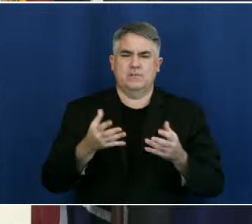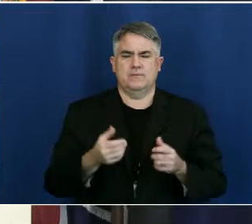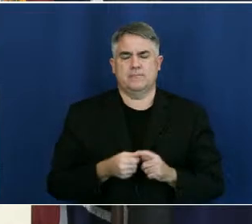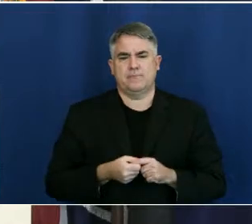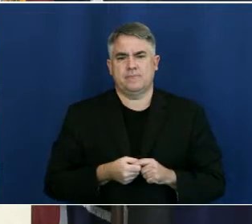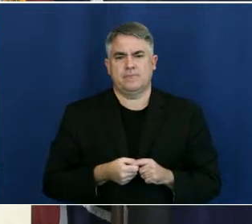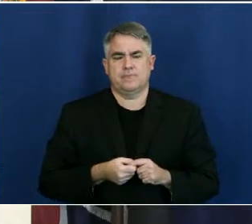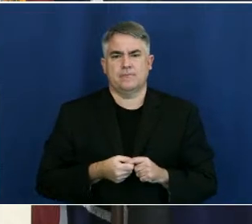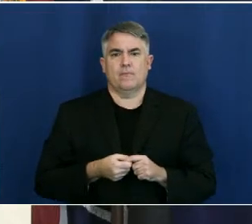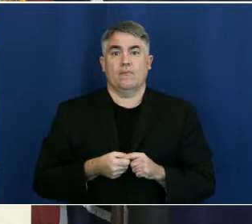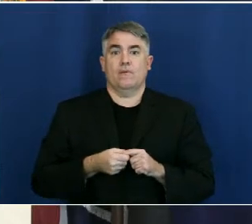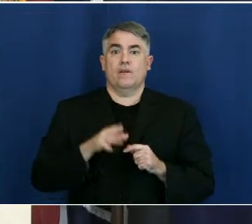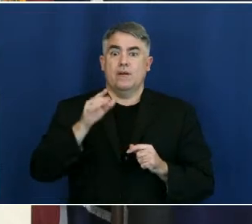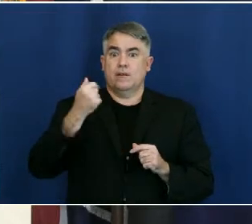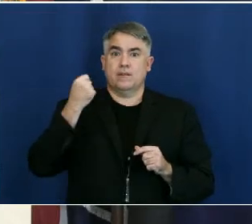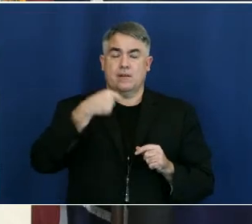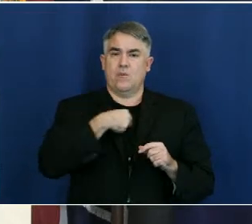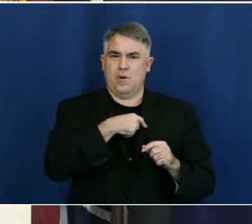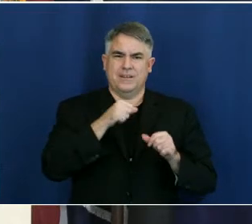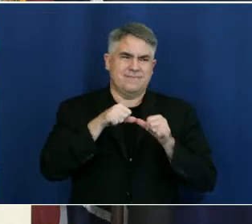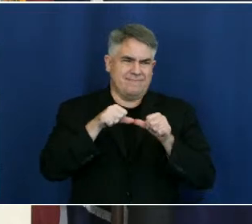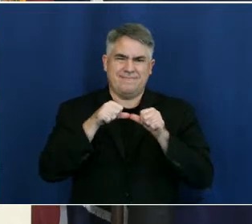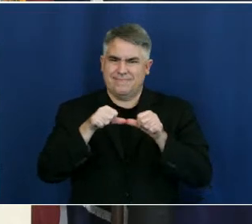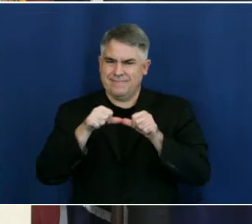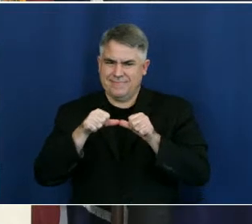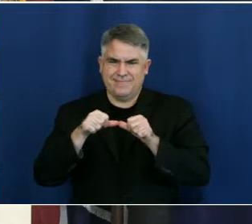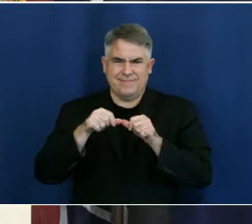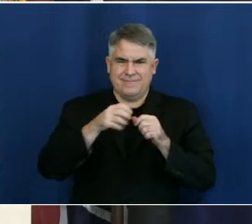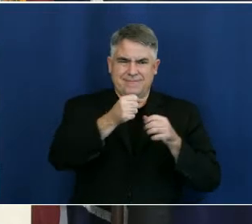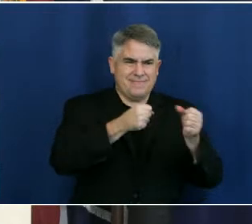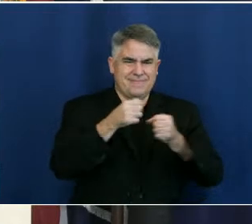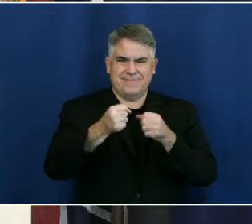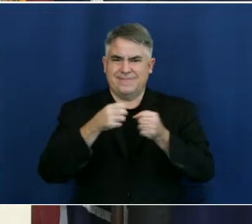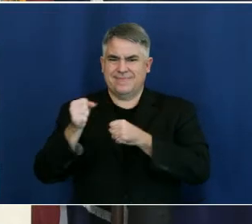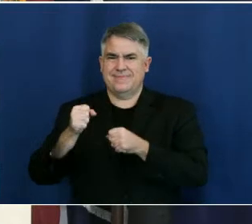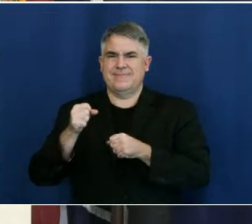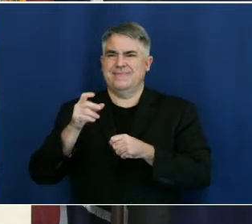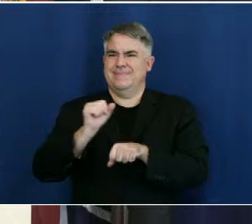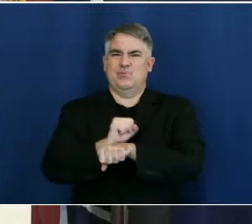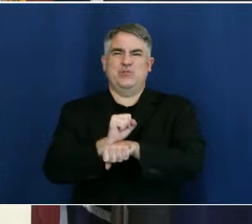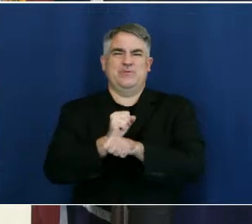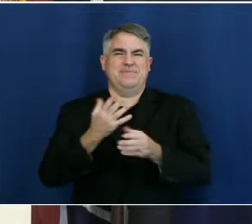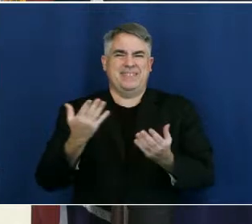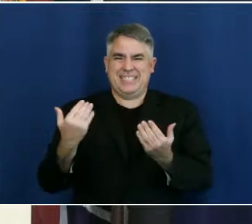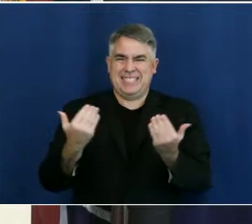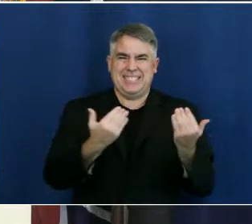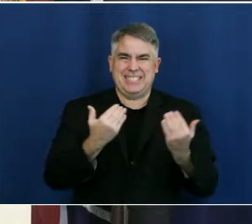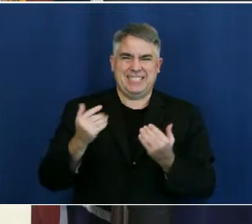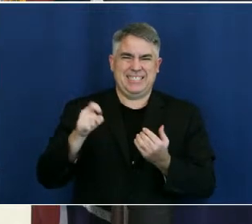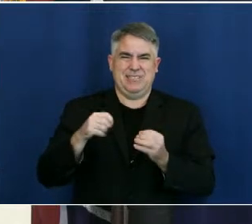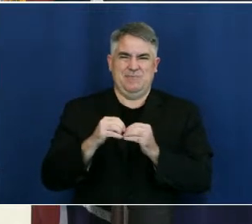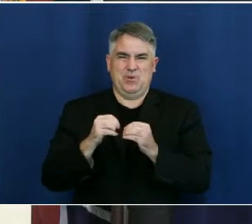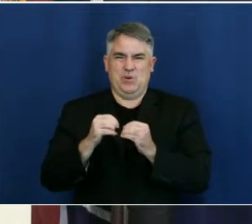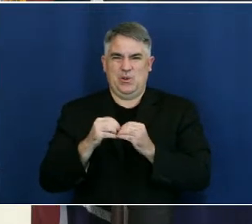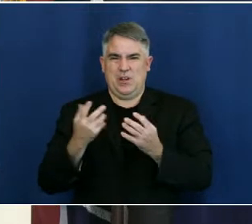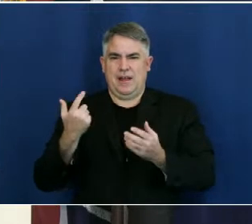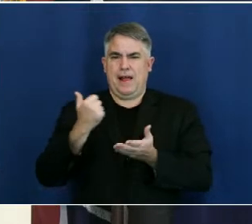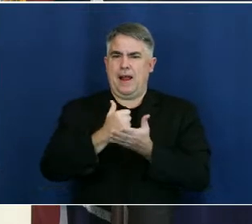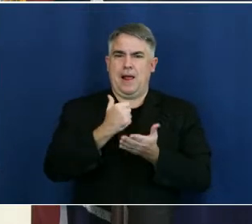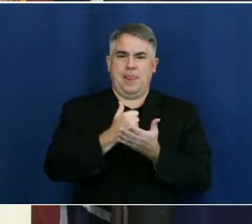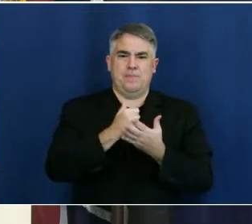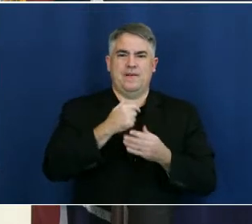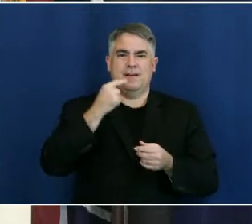we also continue to increase staffing to support 211 in their efforts, so seniors who do not have access